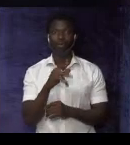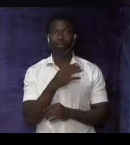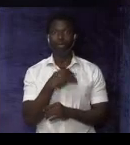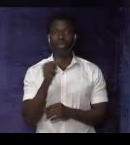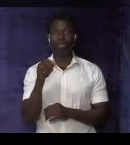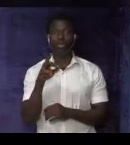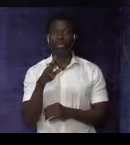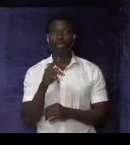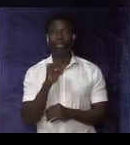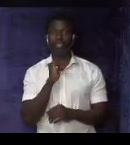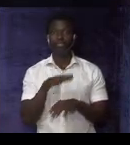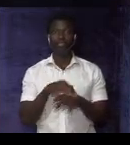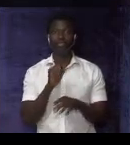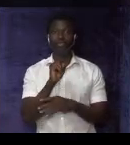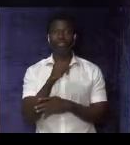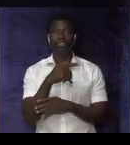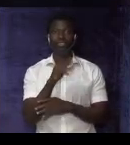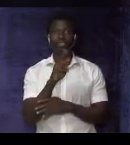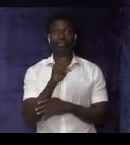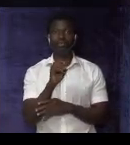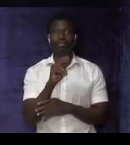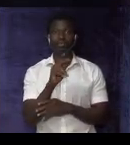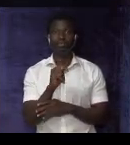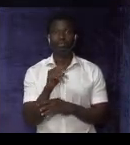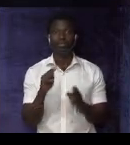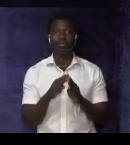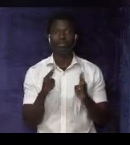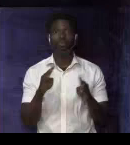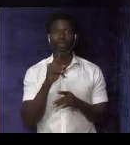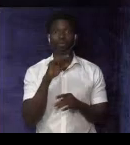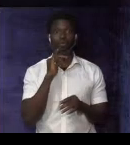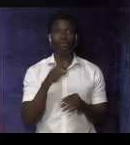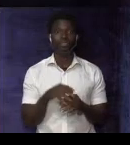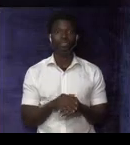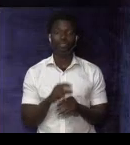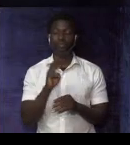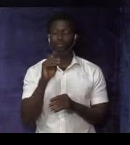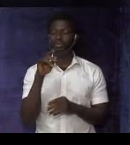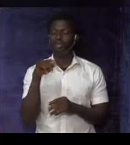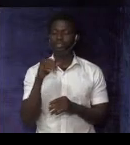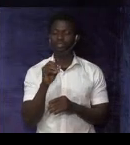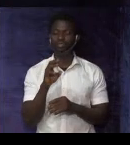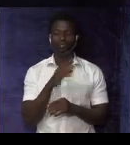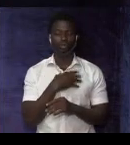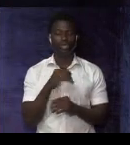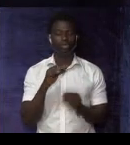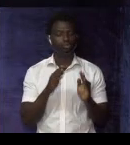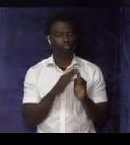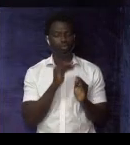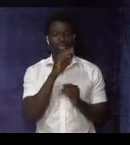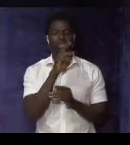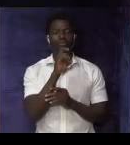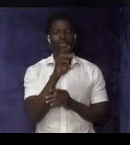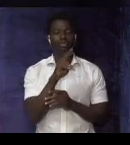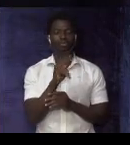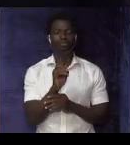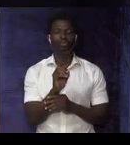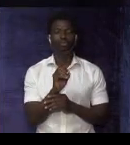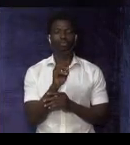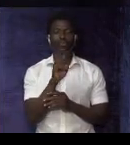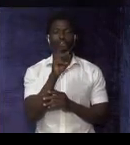arc is called a segment. The bigger one is the major segment and the smaller one is the minor